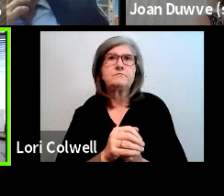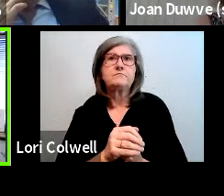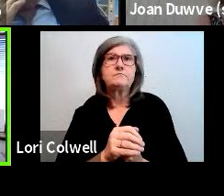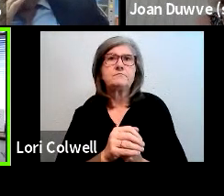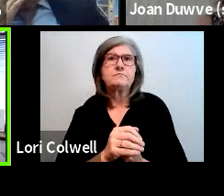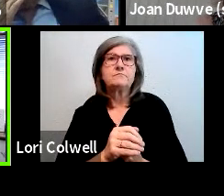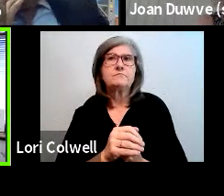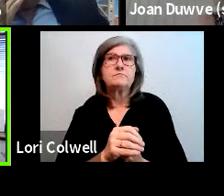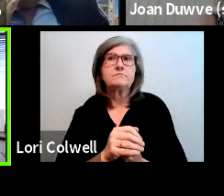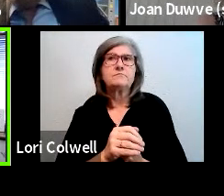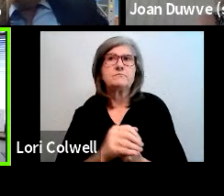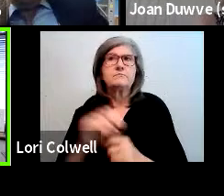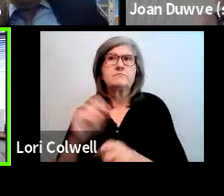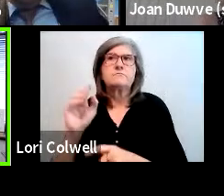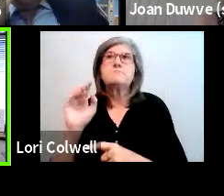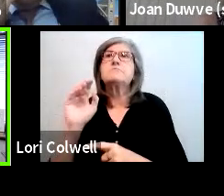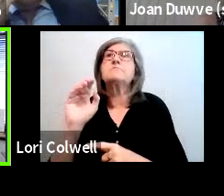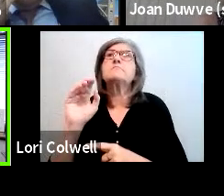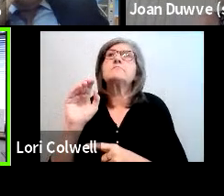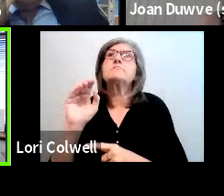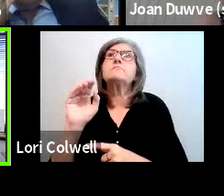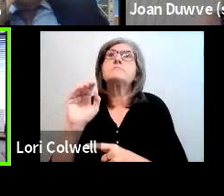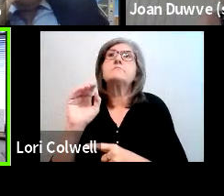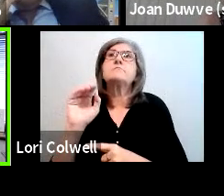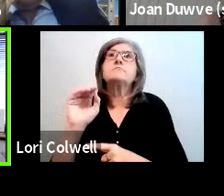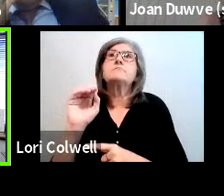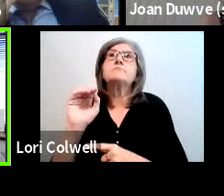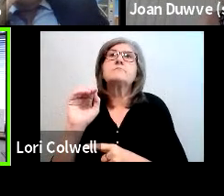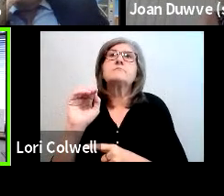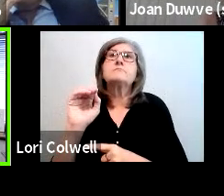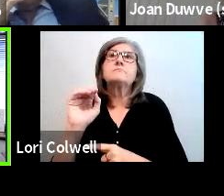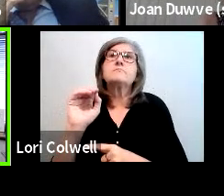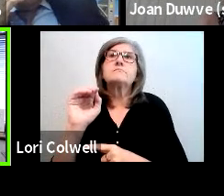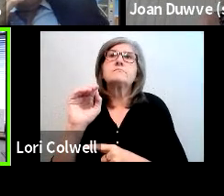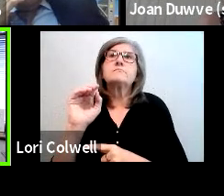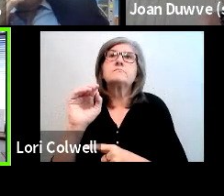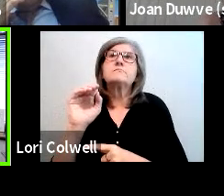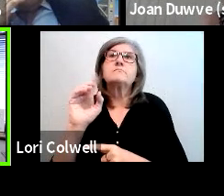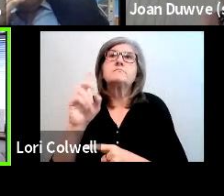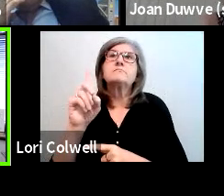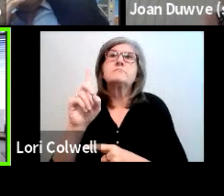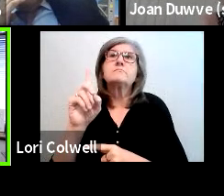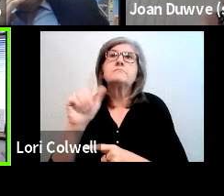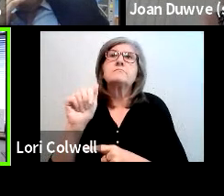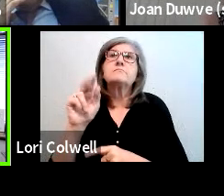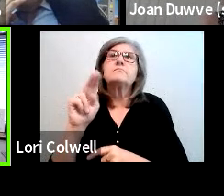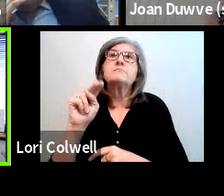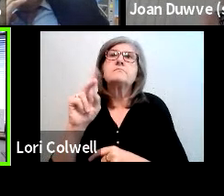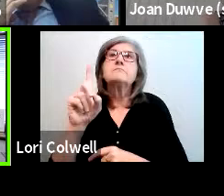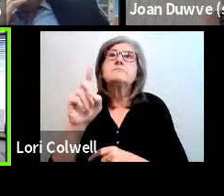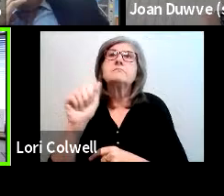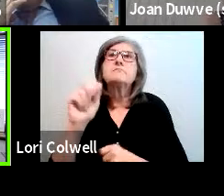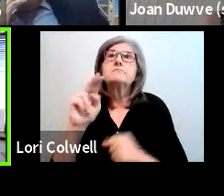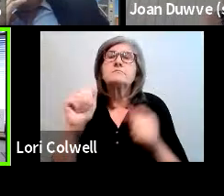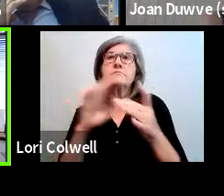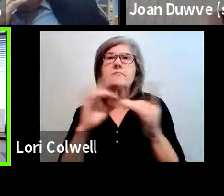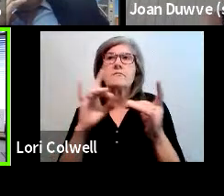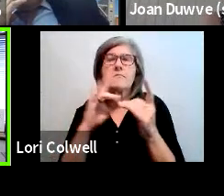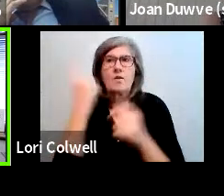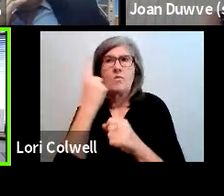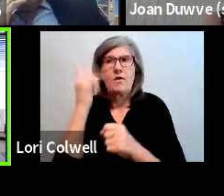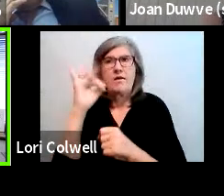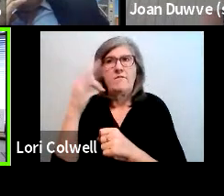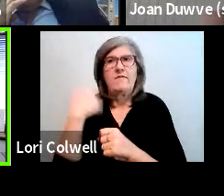I'm wondering if there are local partners, faith organizations, community organizations in some of these